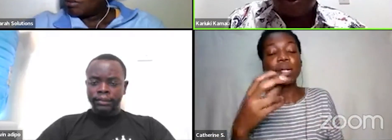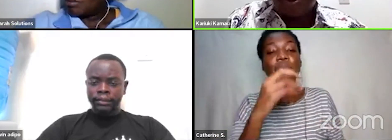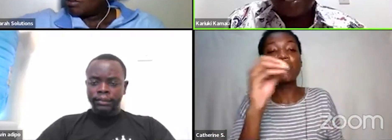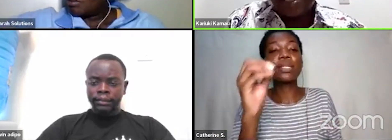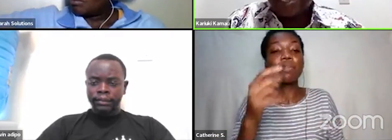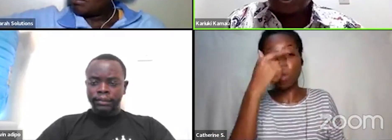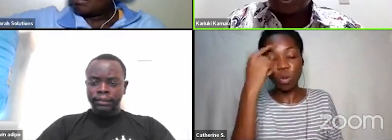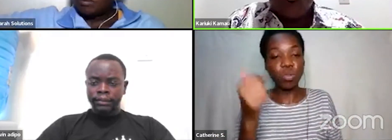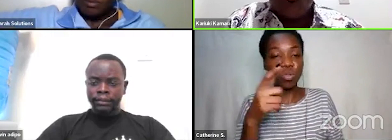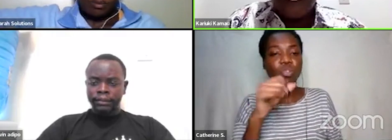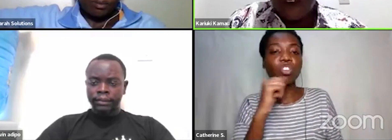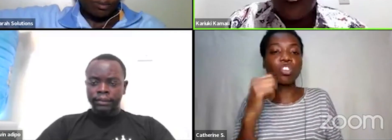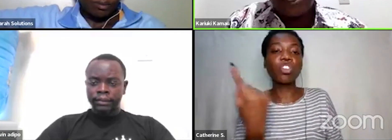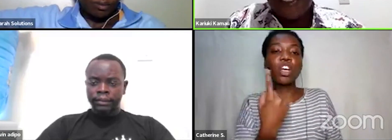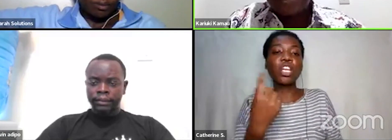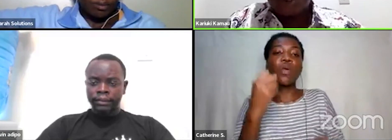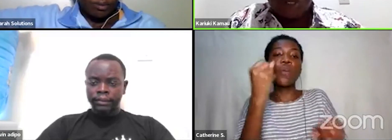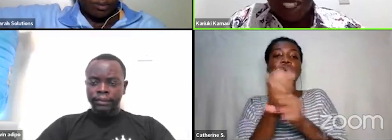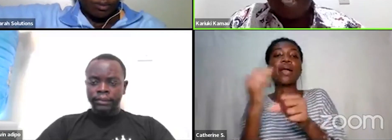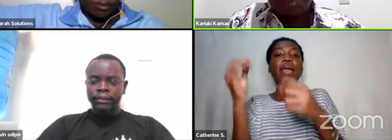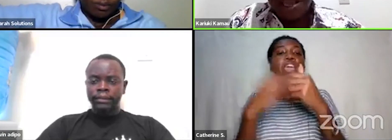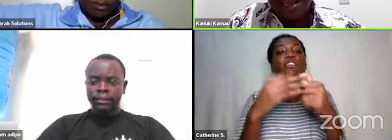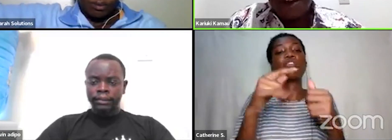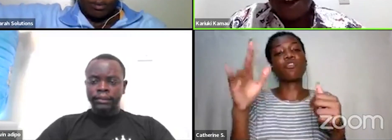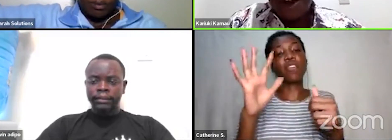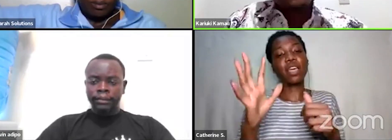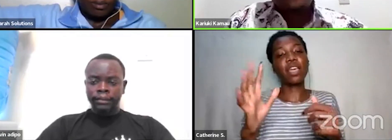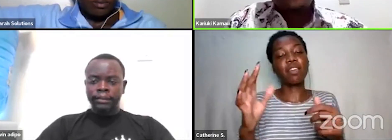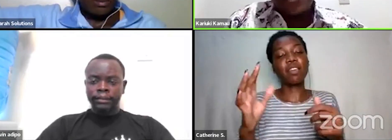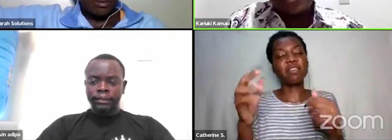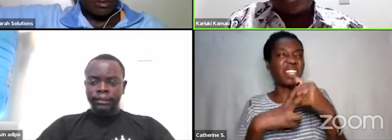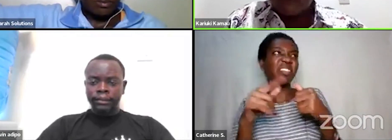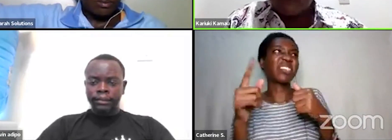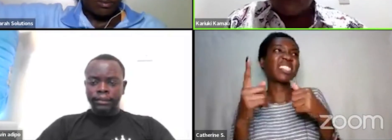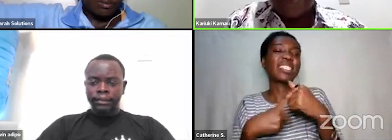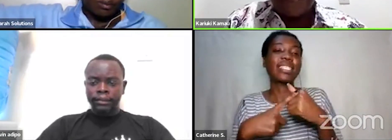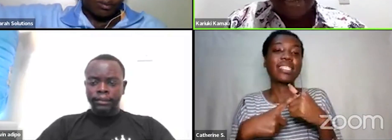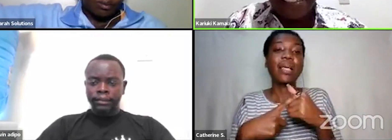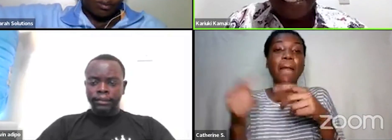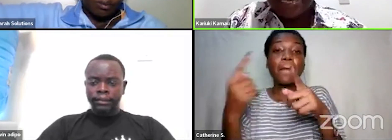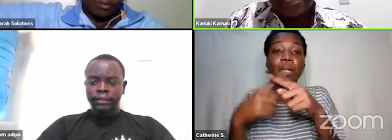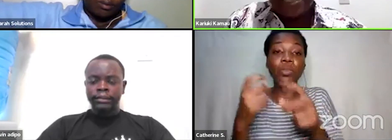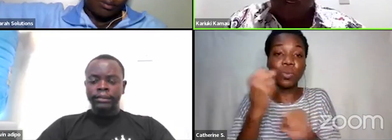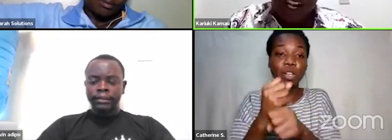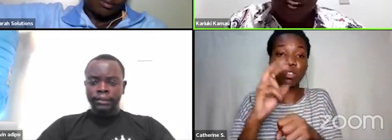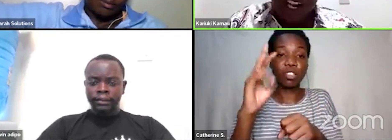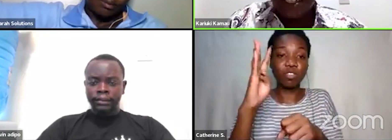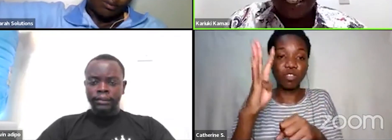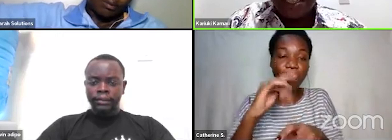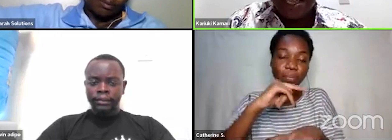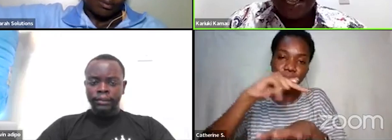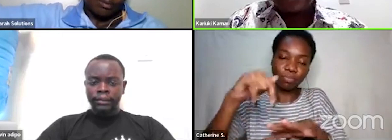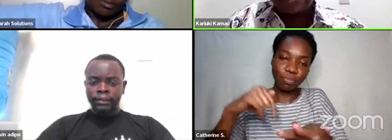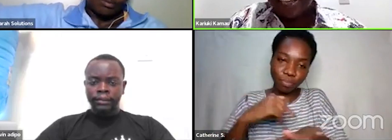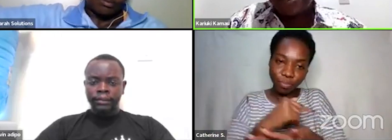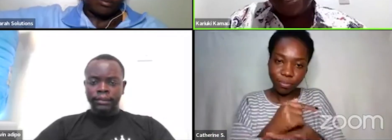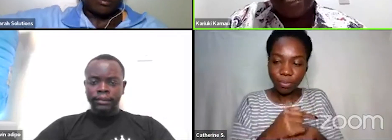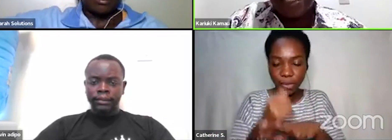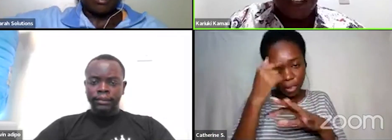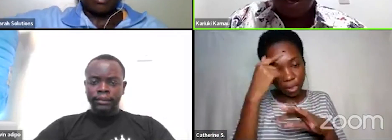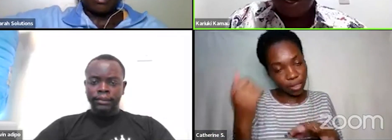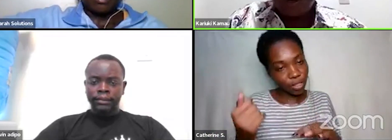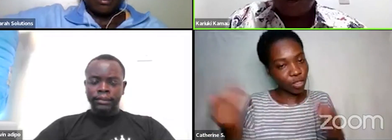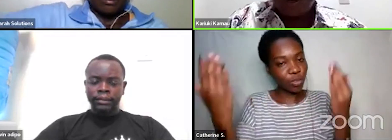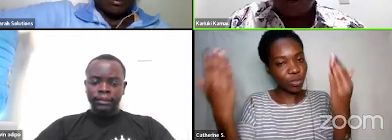not only be working 8 to 5 or 7 to 6 p.m. You'll be working 24/7. At night, you are refining the ideas. At